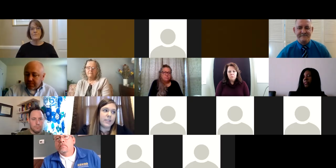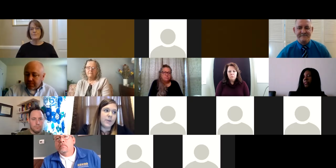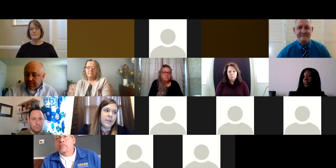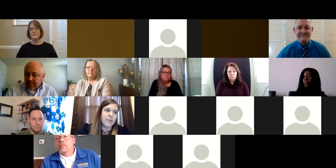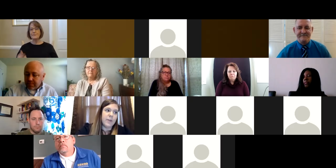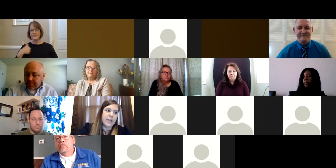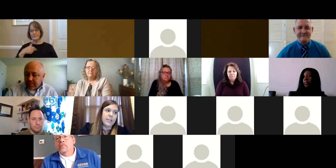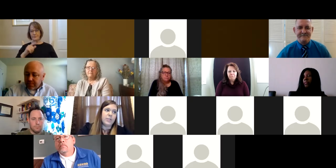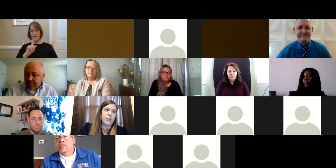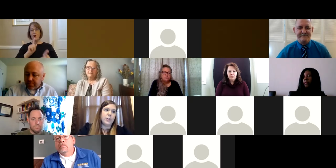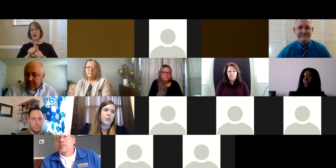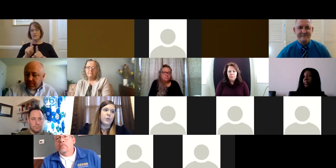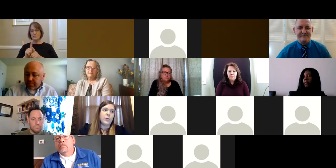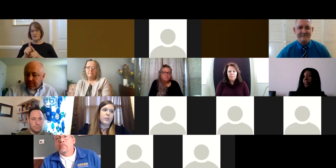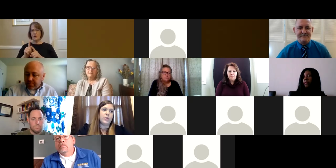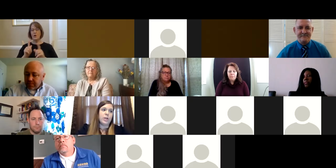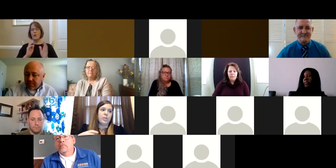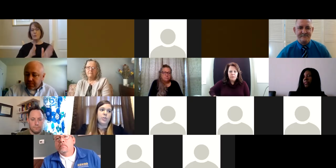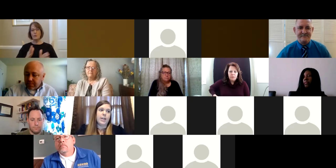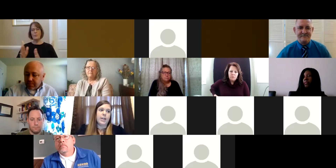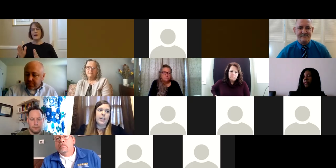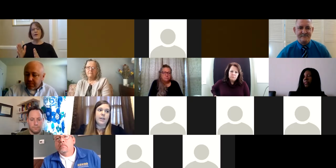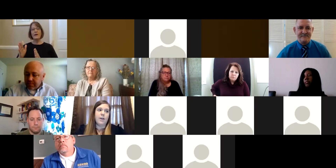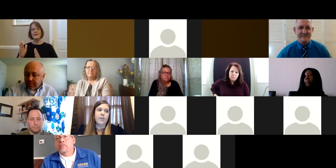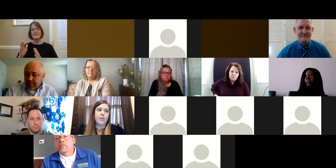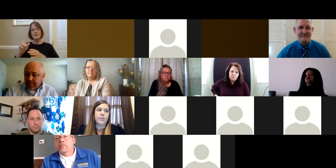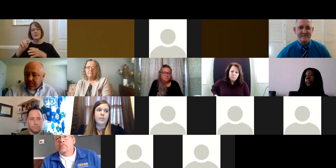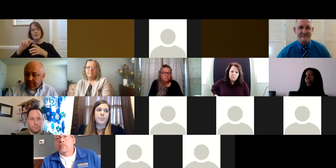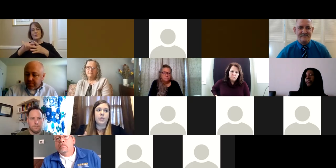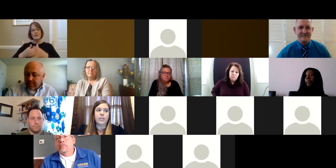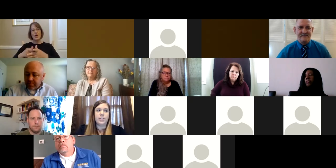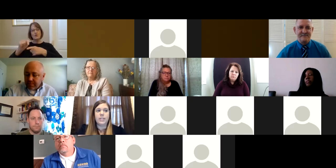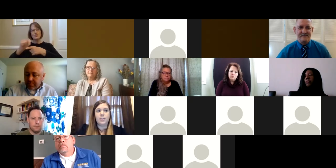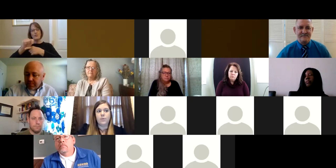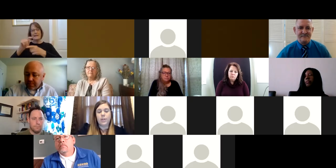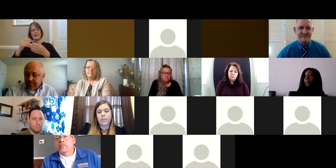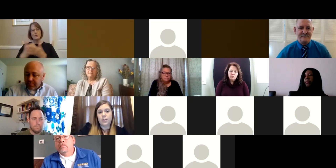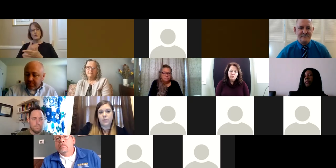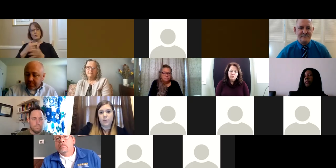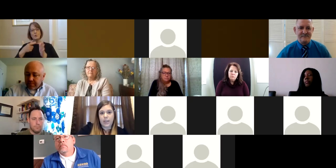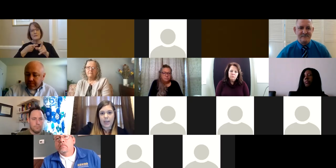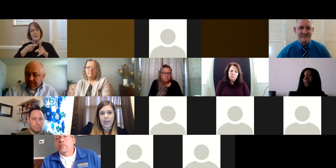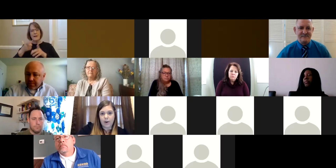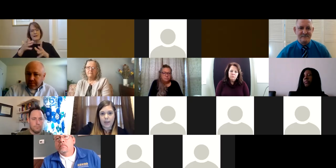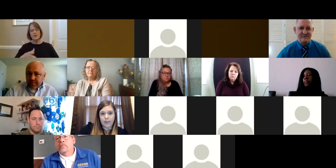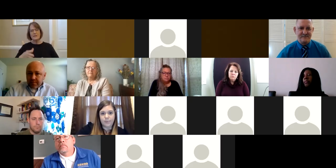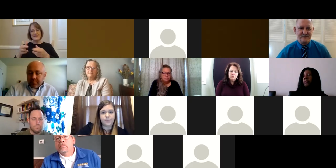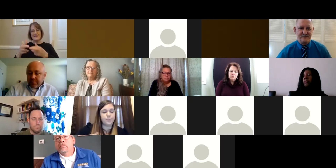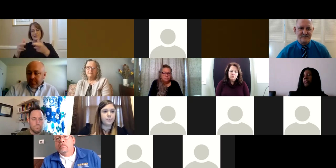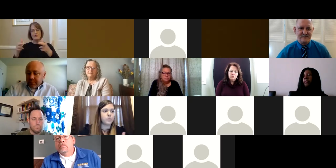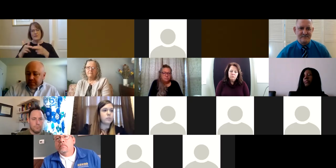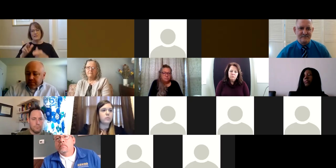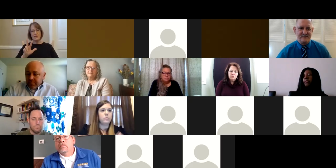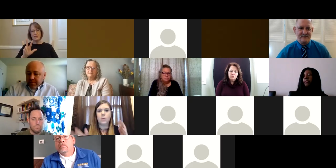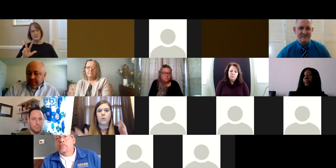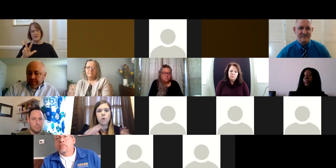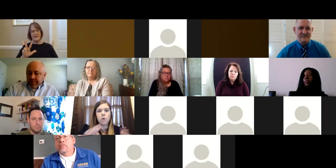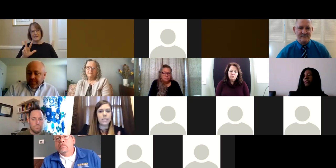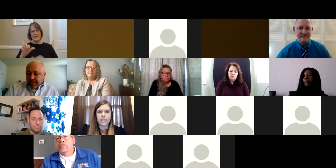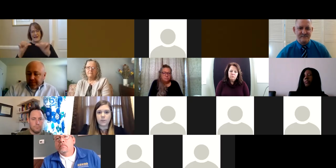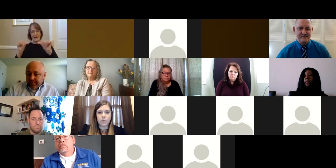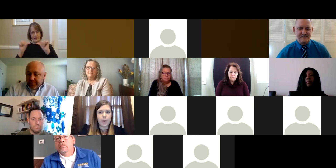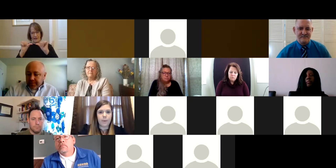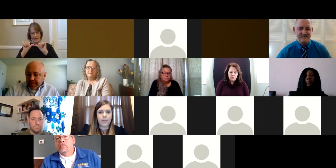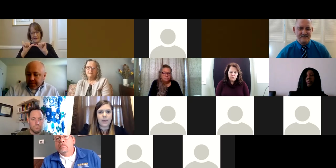We're also getting ready to start training our new specialist in the Region 3 area.